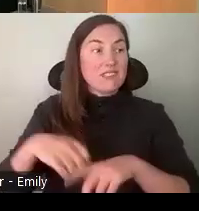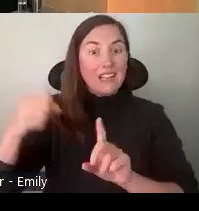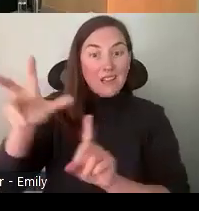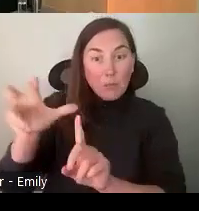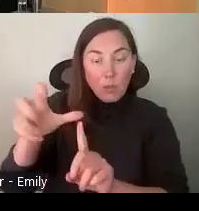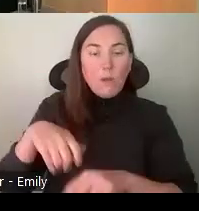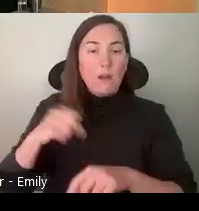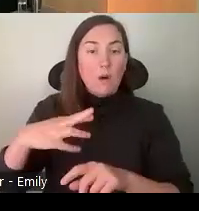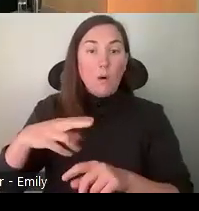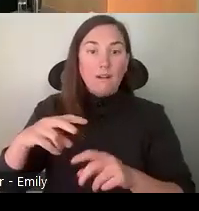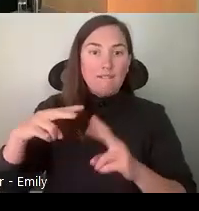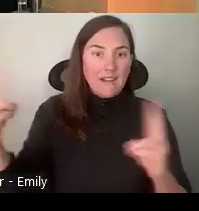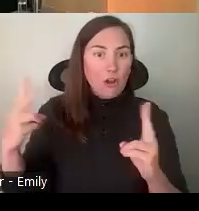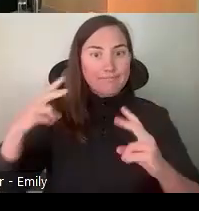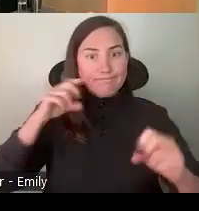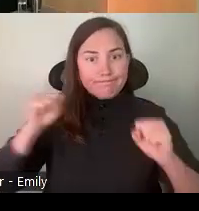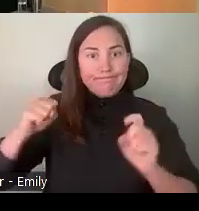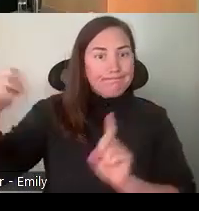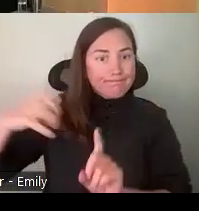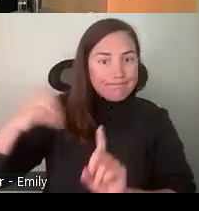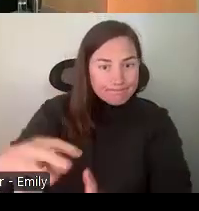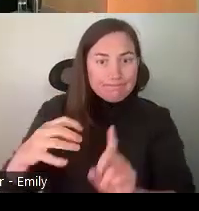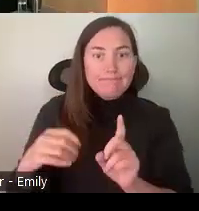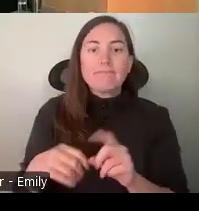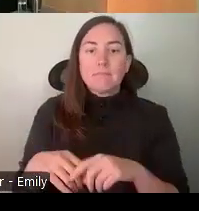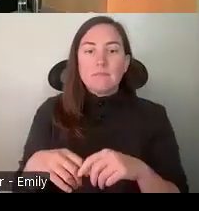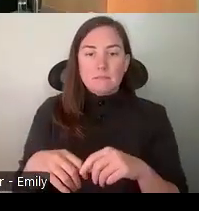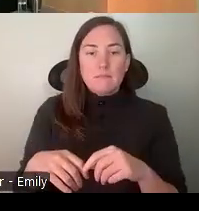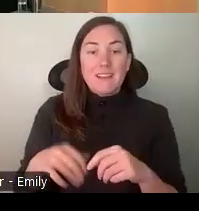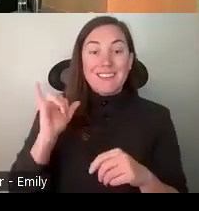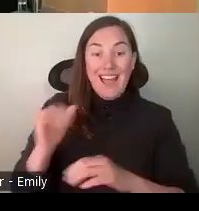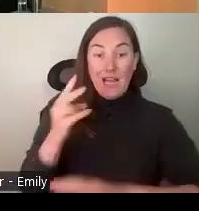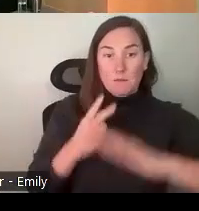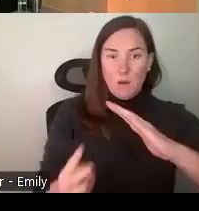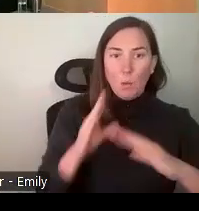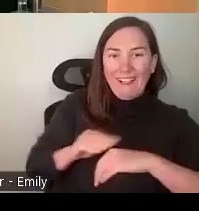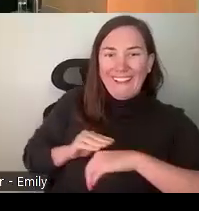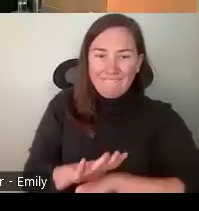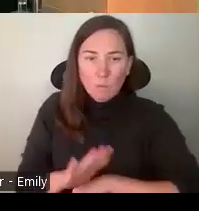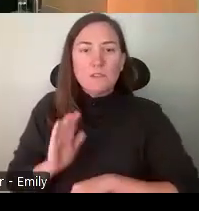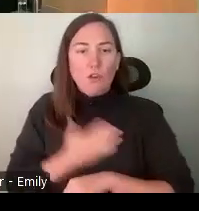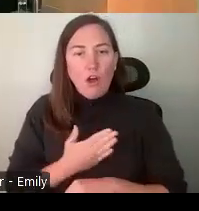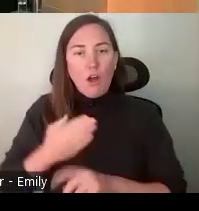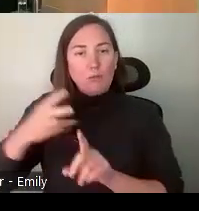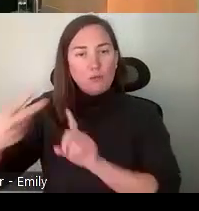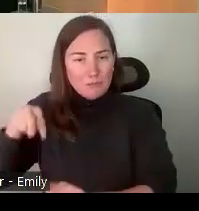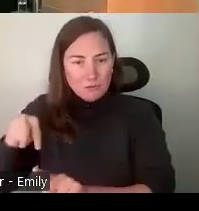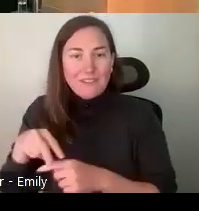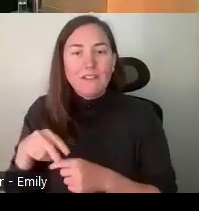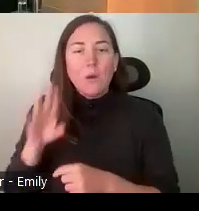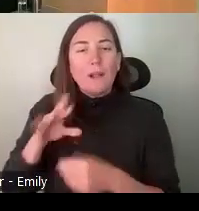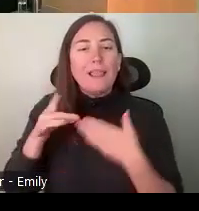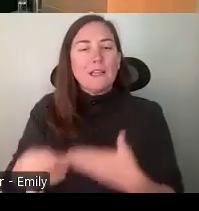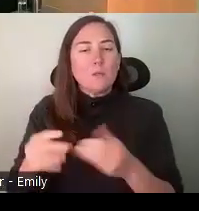our expectations have an even stronger weighting on what we perceive. So there's a bias towards expectations